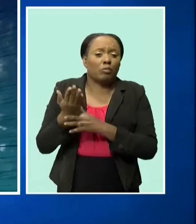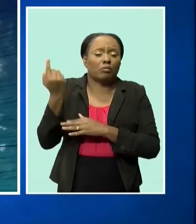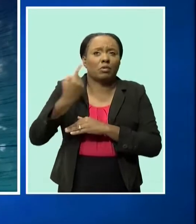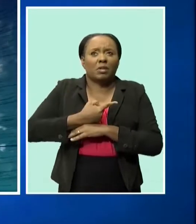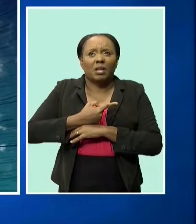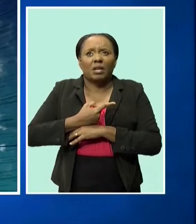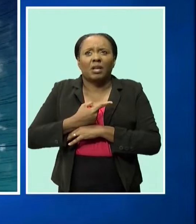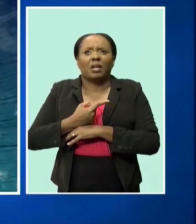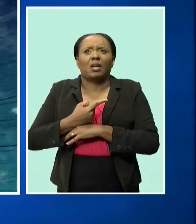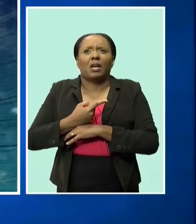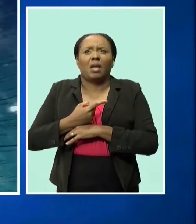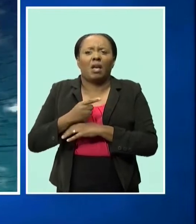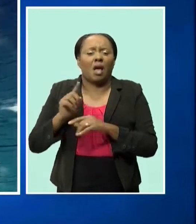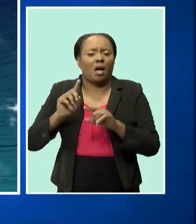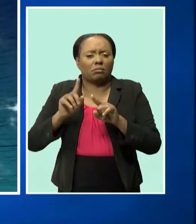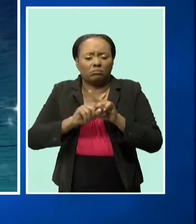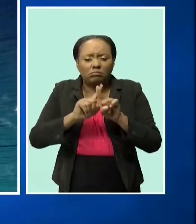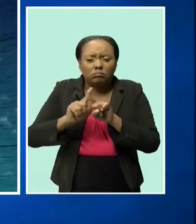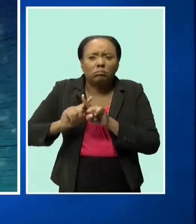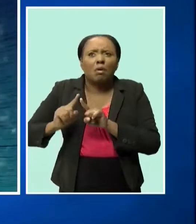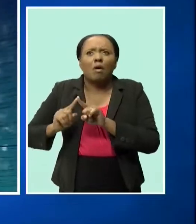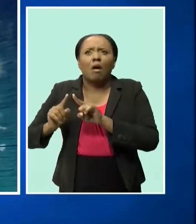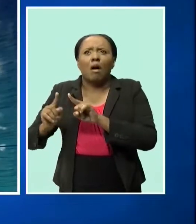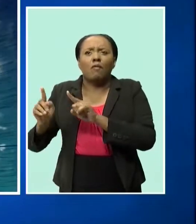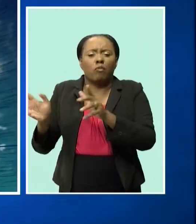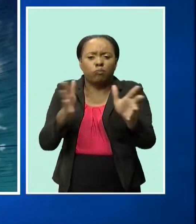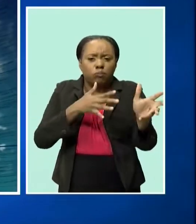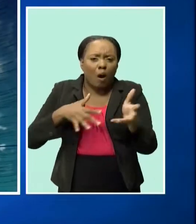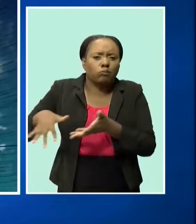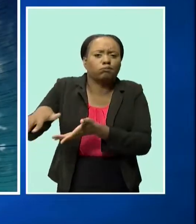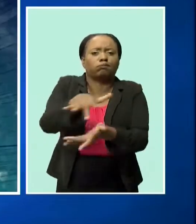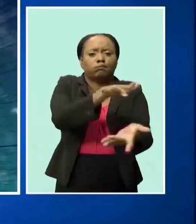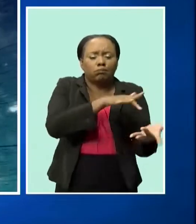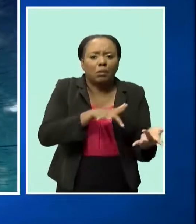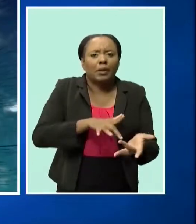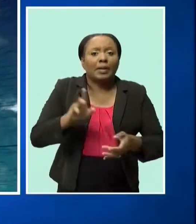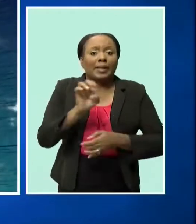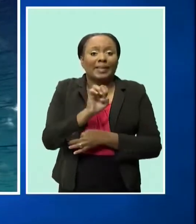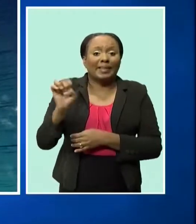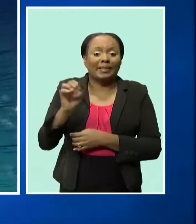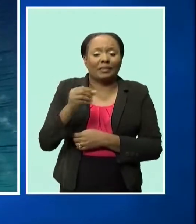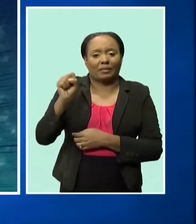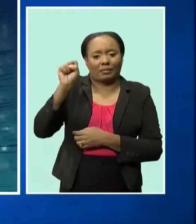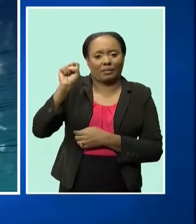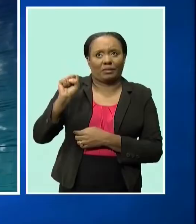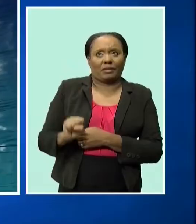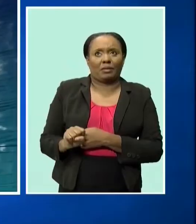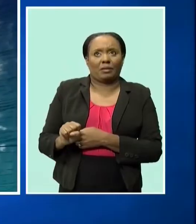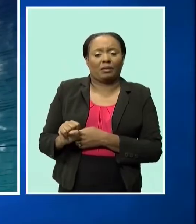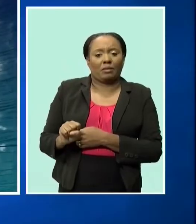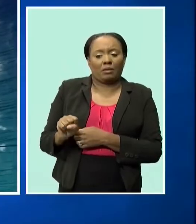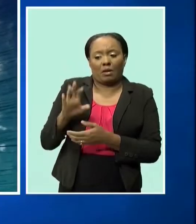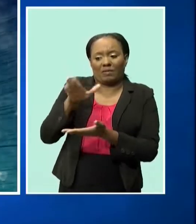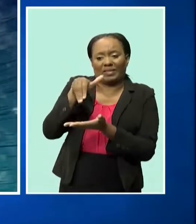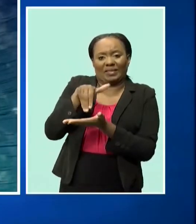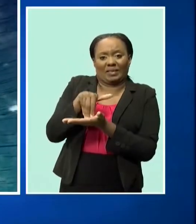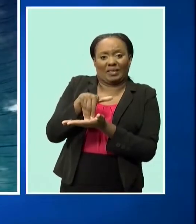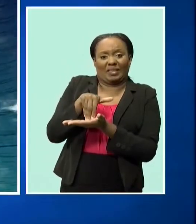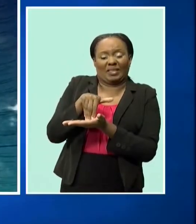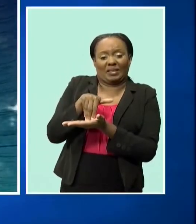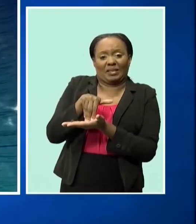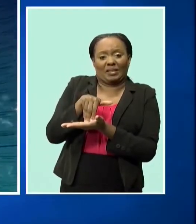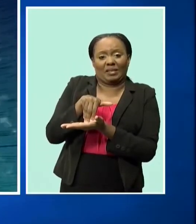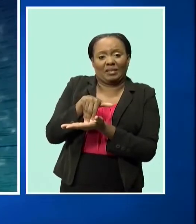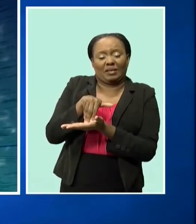A lot of deep convection was mostly displayed displaced to the east and south of the broad center. And